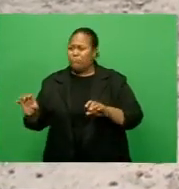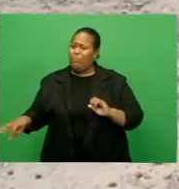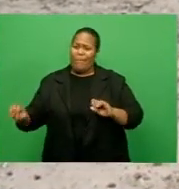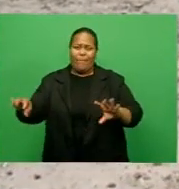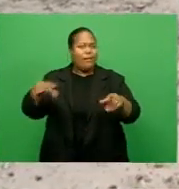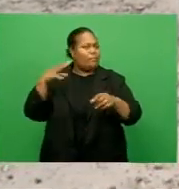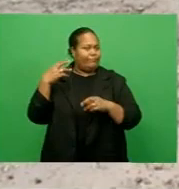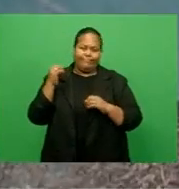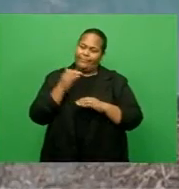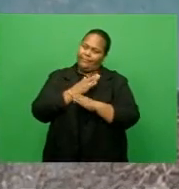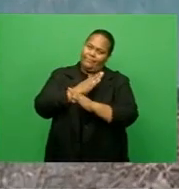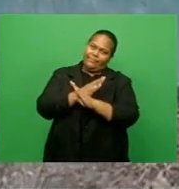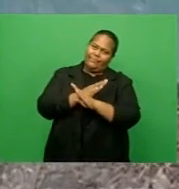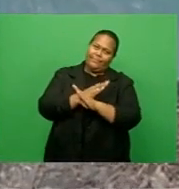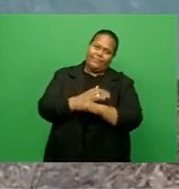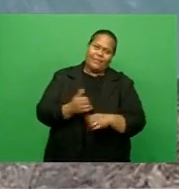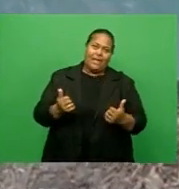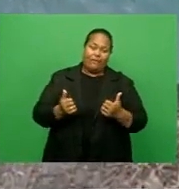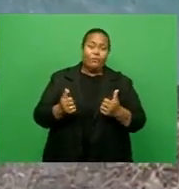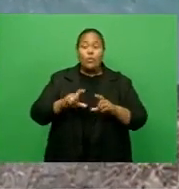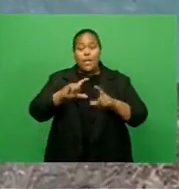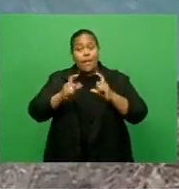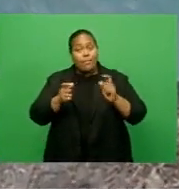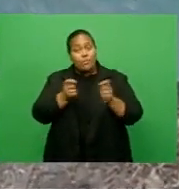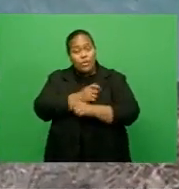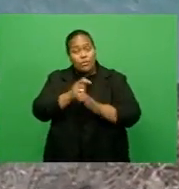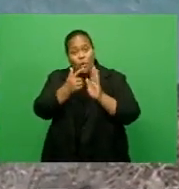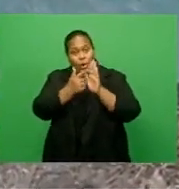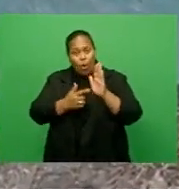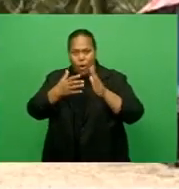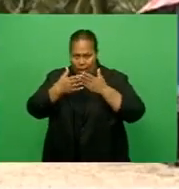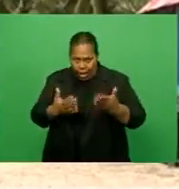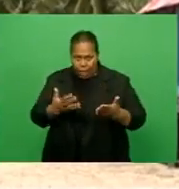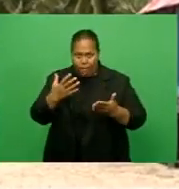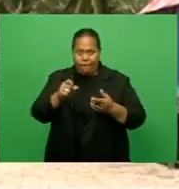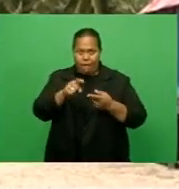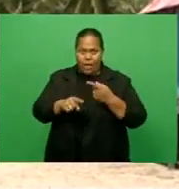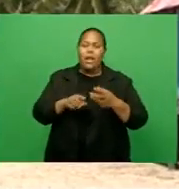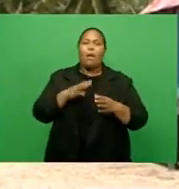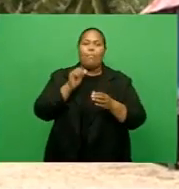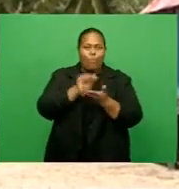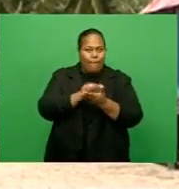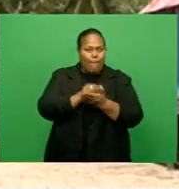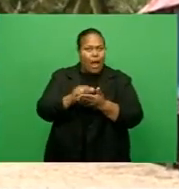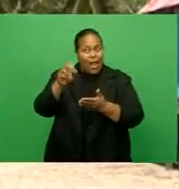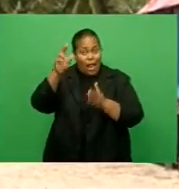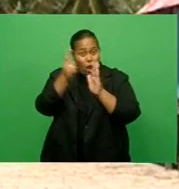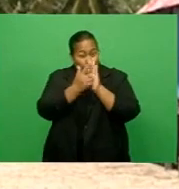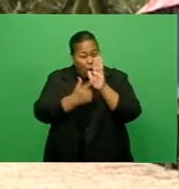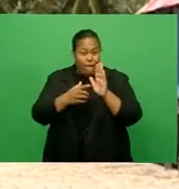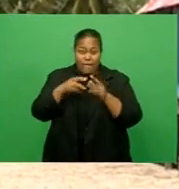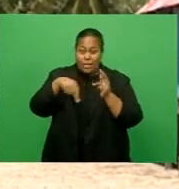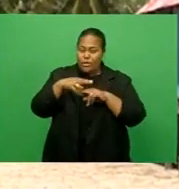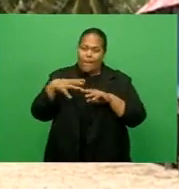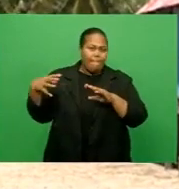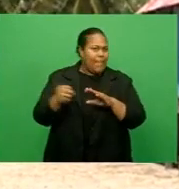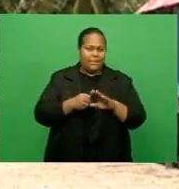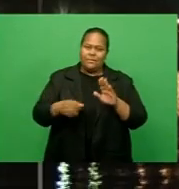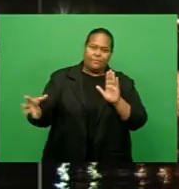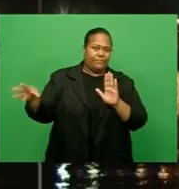once adopted will guide climate change laws while building on existing Fijian legislation. Edwin Nand, FBC